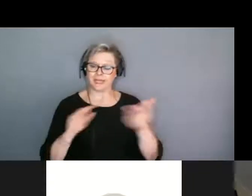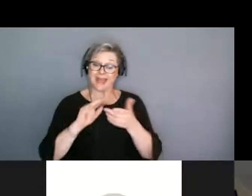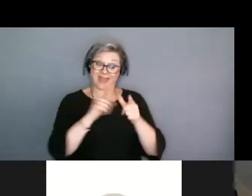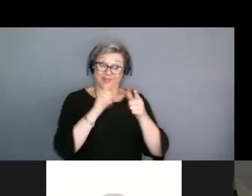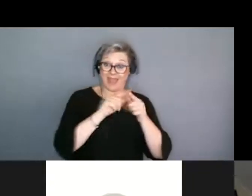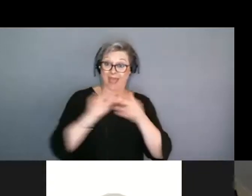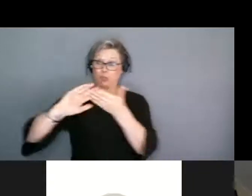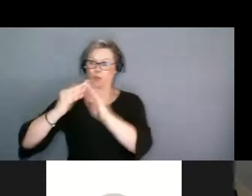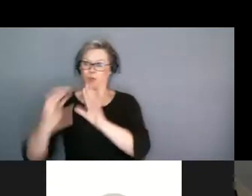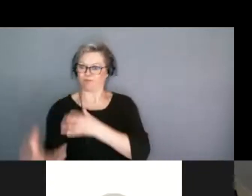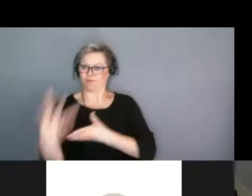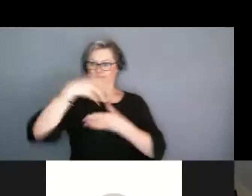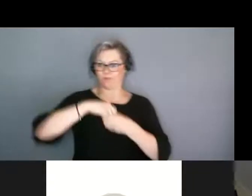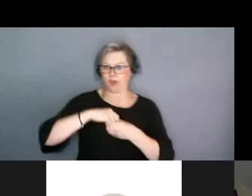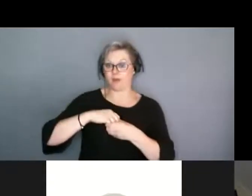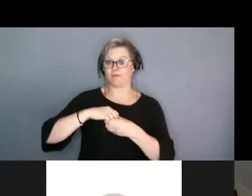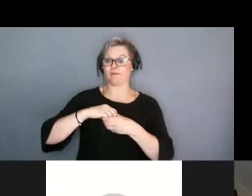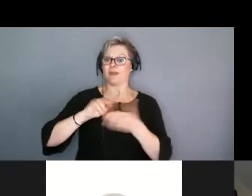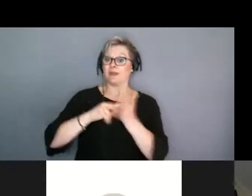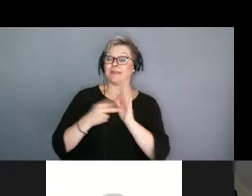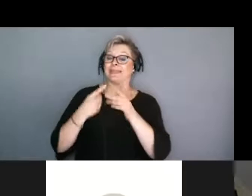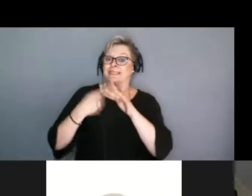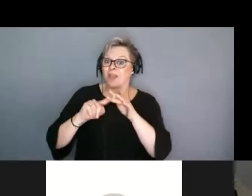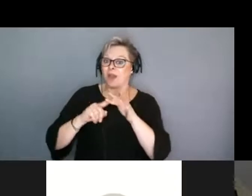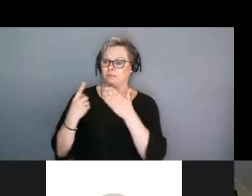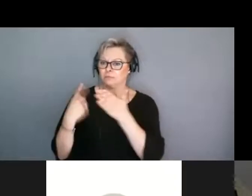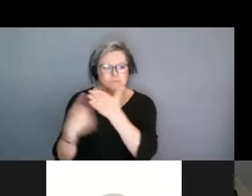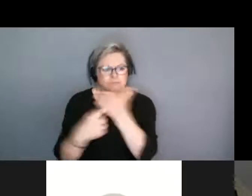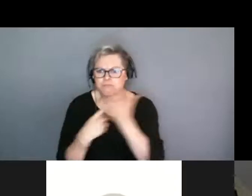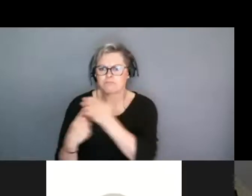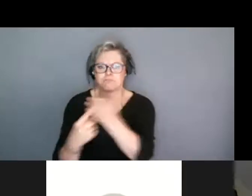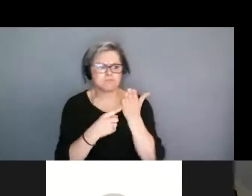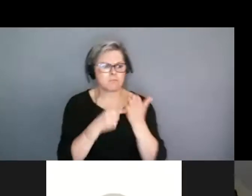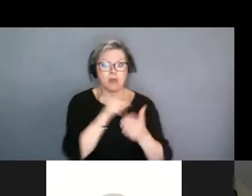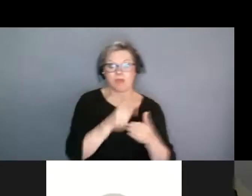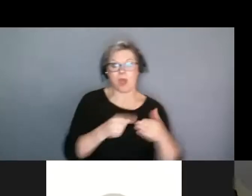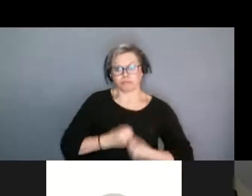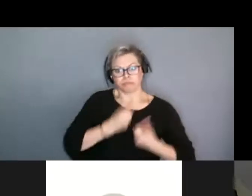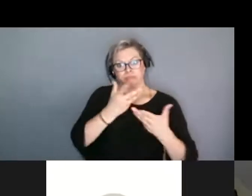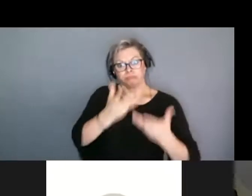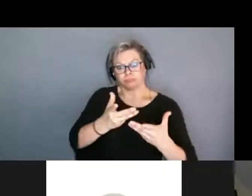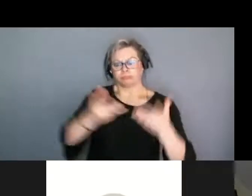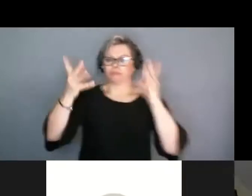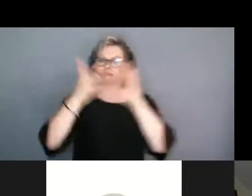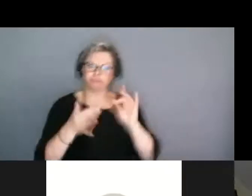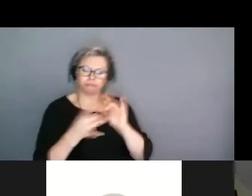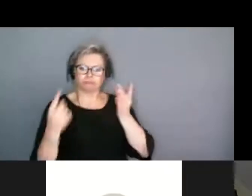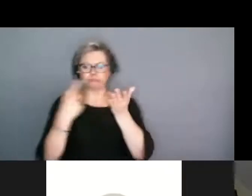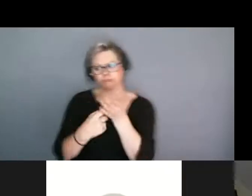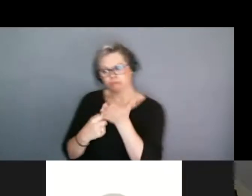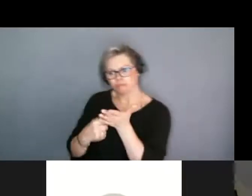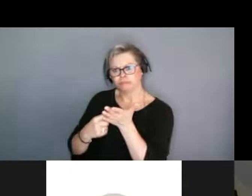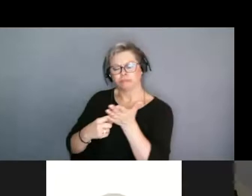it generates discussion about the topics and does so in an entertaining way.